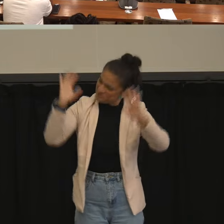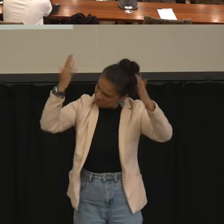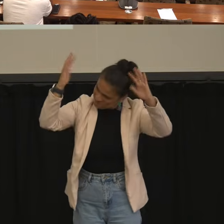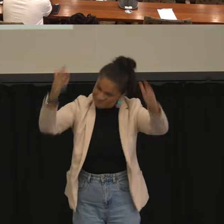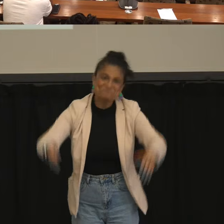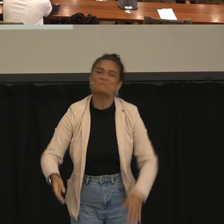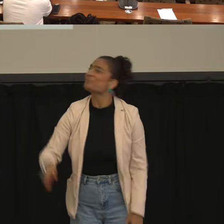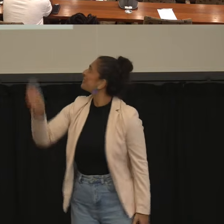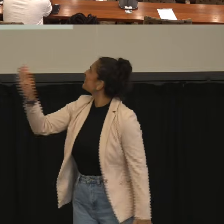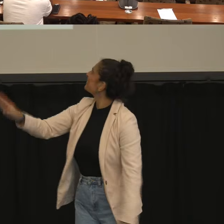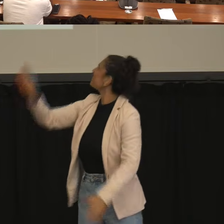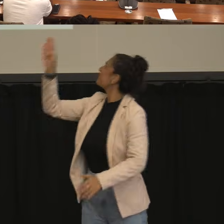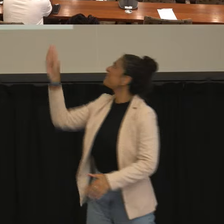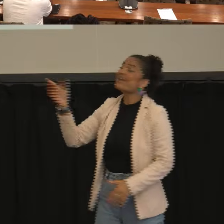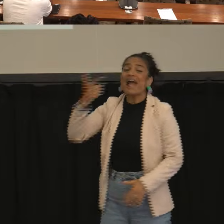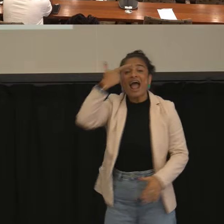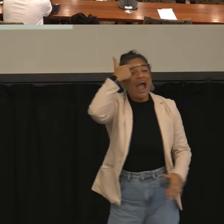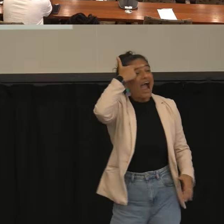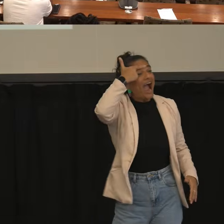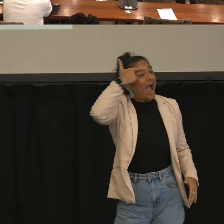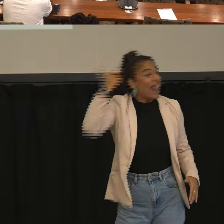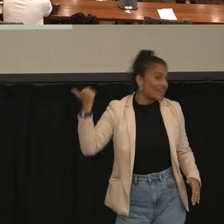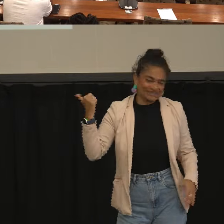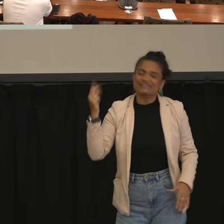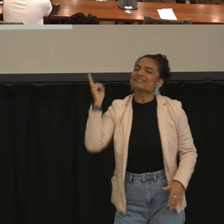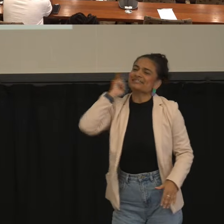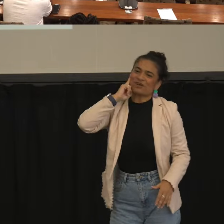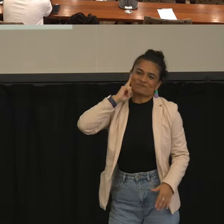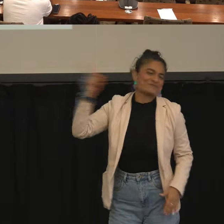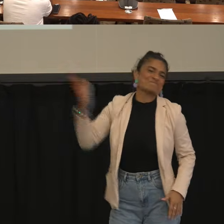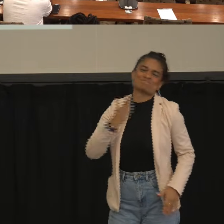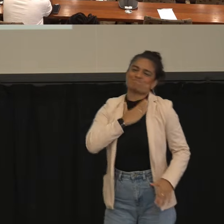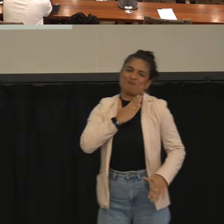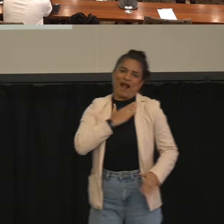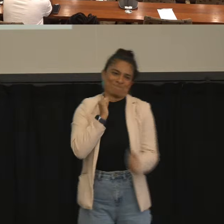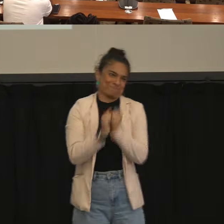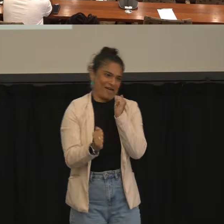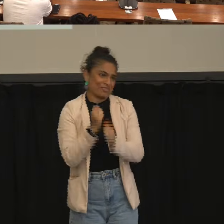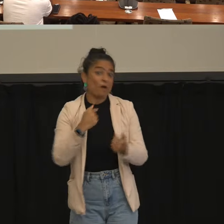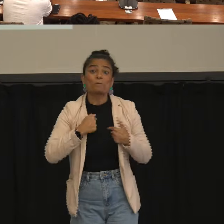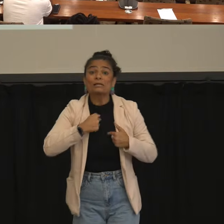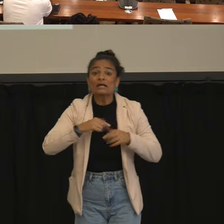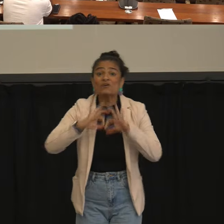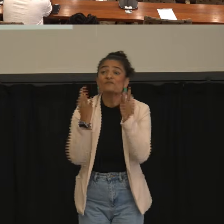for videoing that content. Then we've got Alex, he's also deaf, my brother.